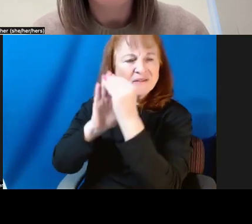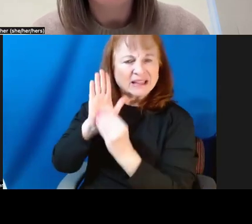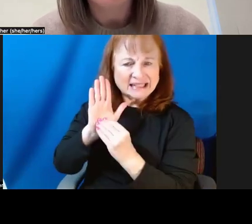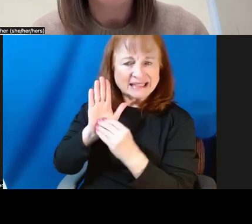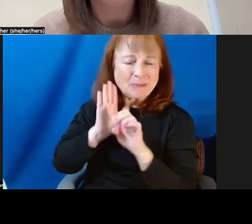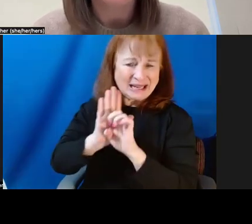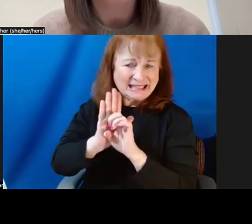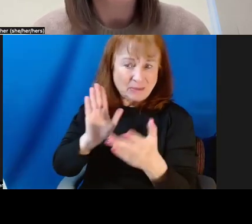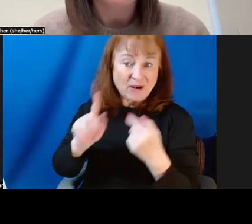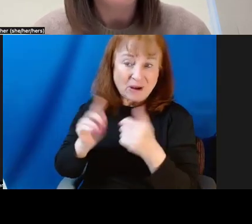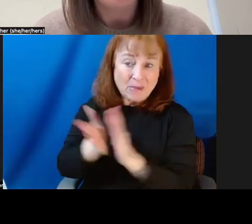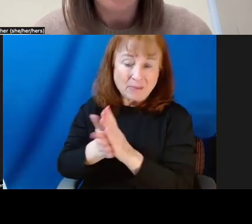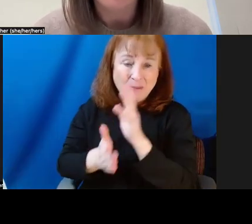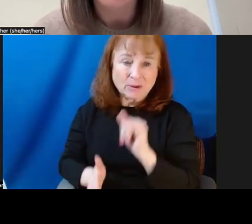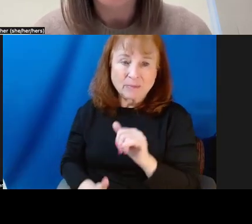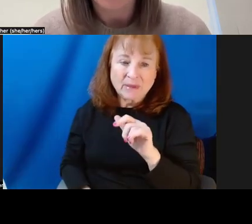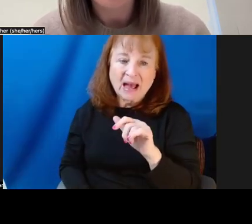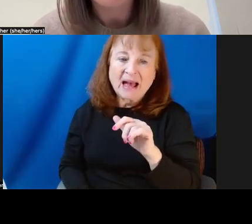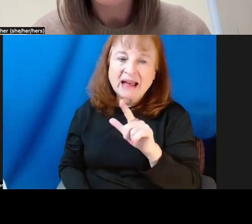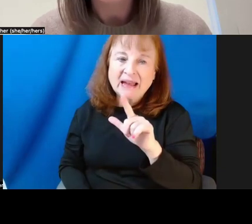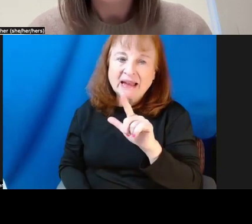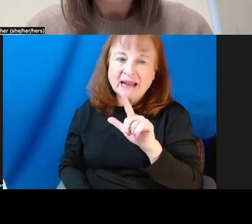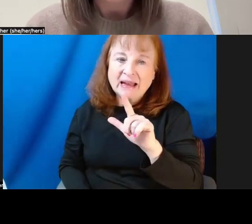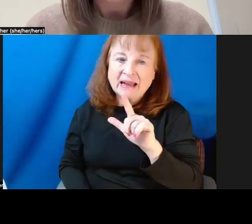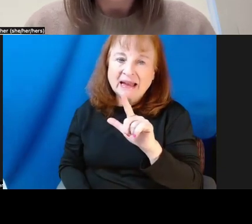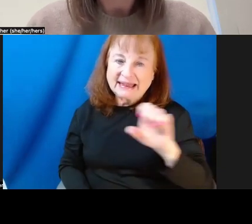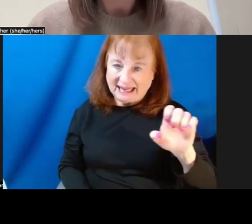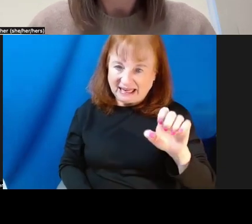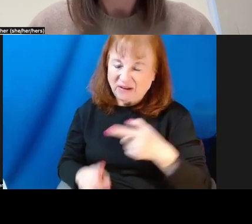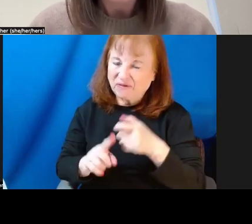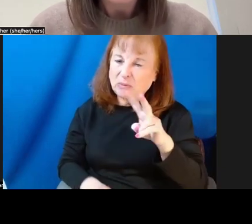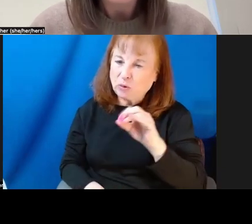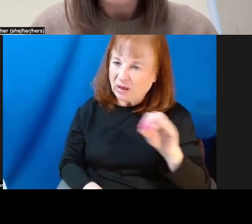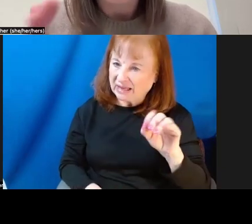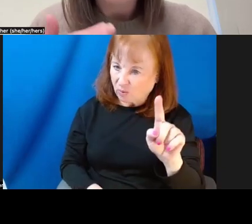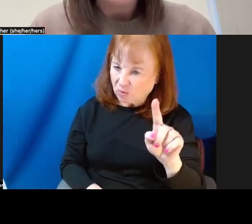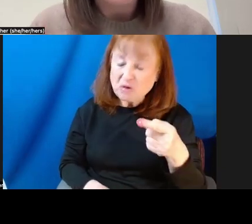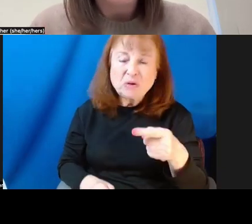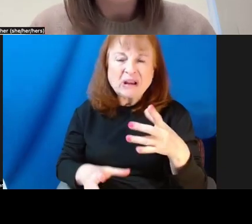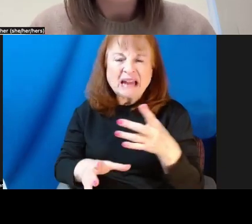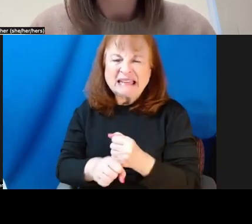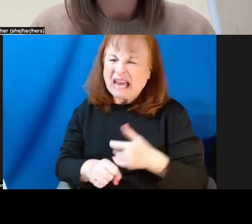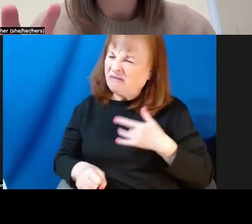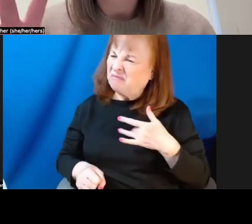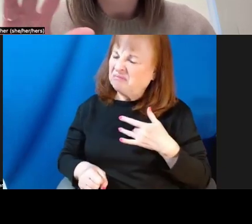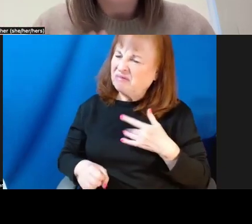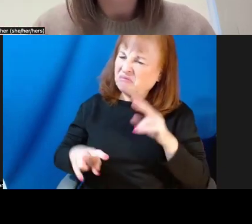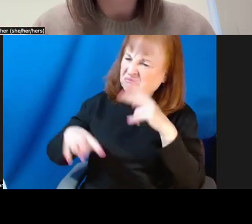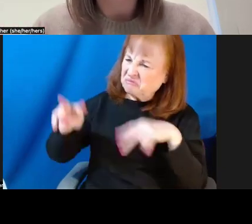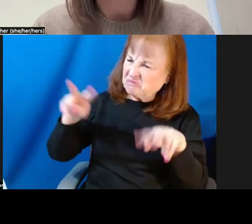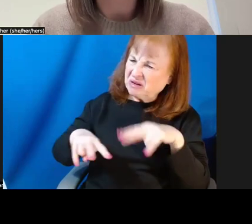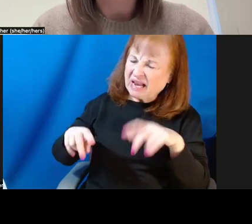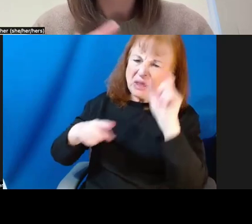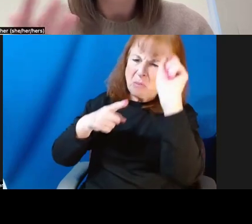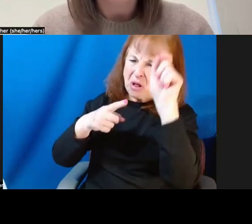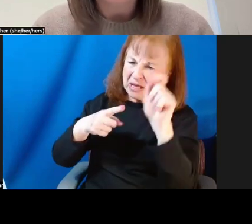here from a paper by Lee, 2001. So you can get a sense from looking at these bullets